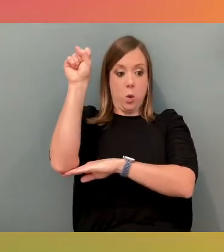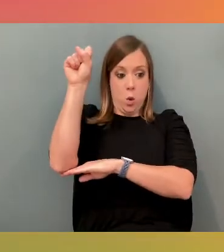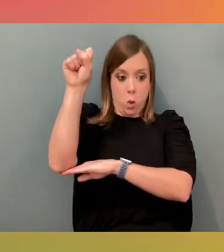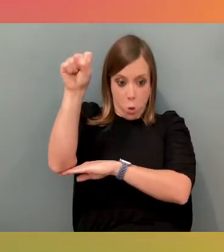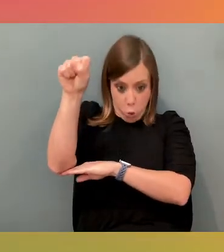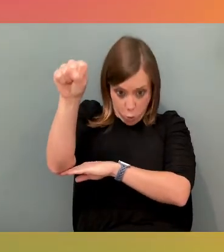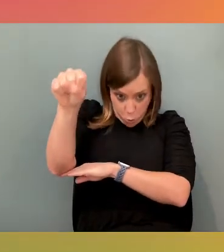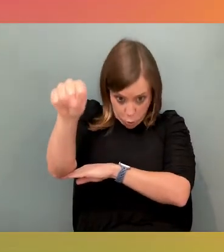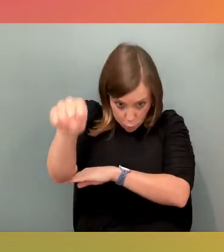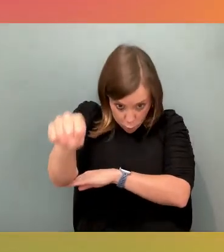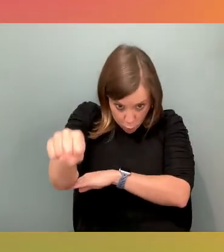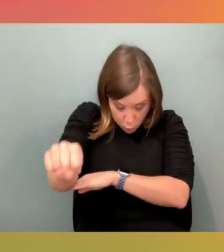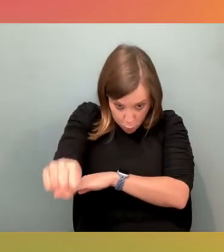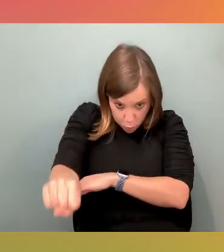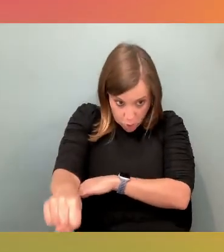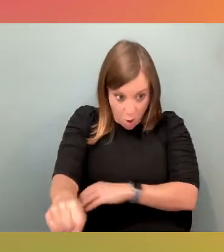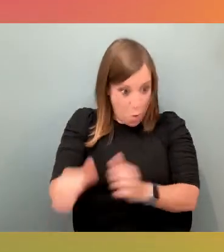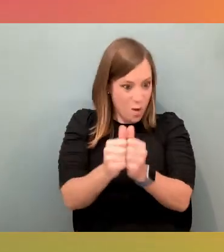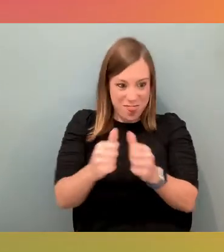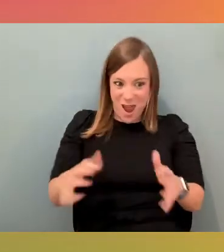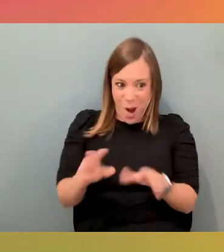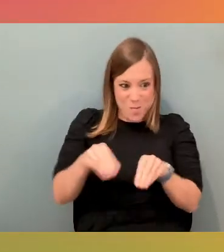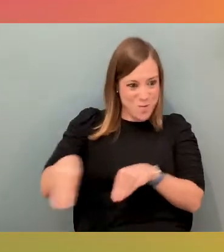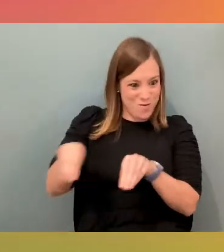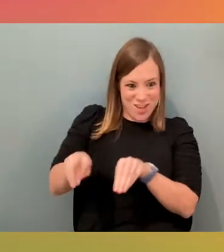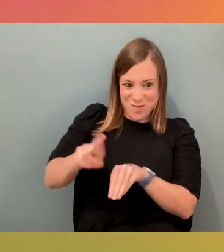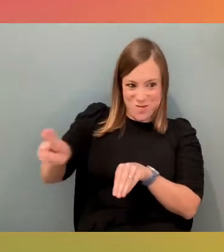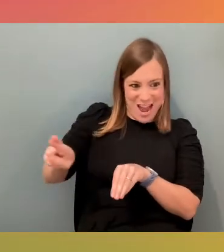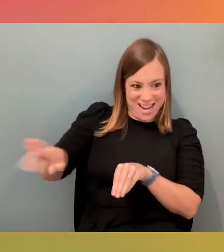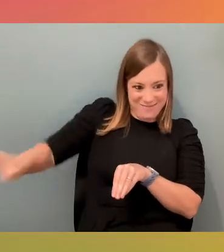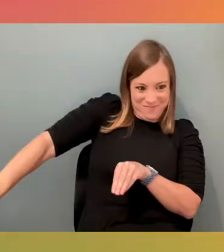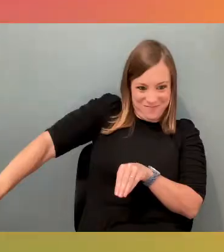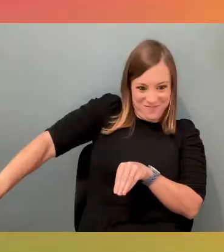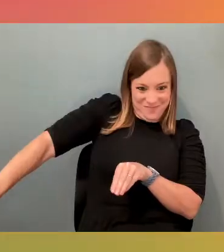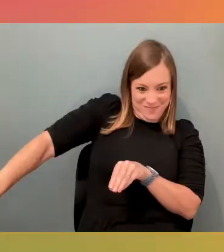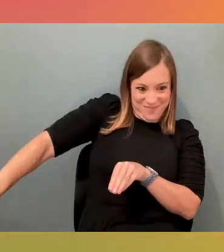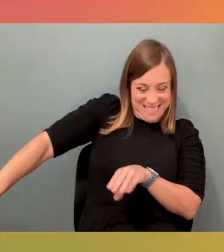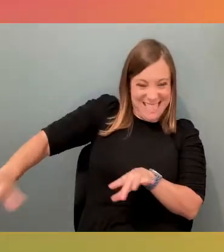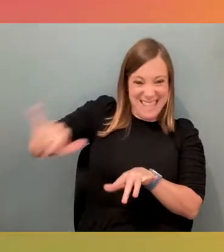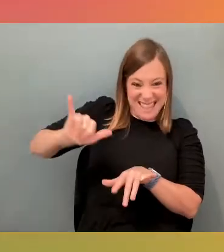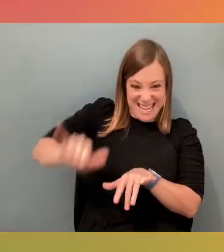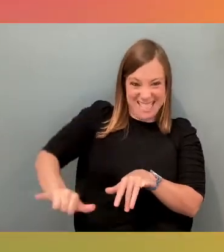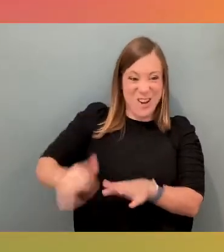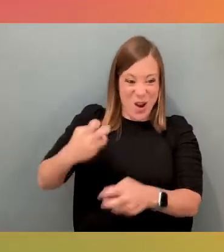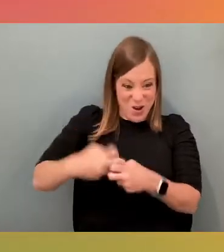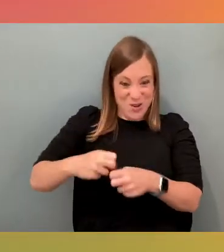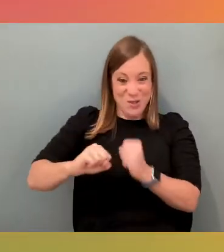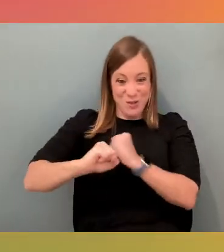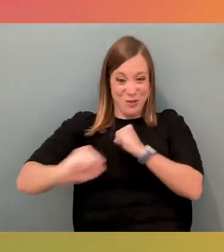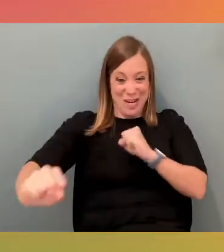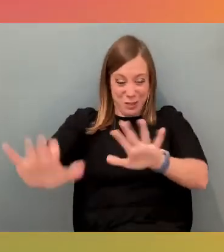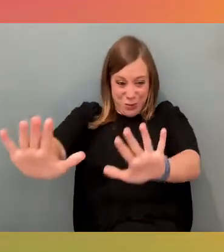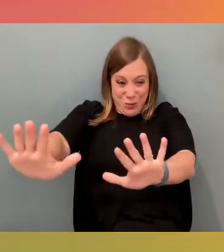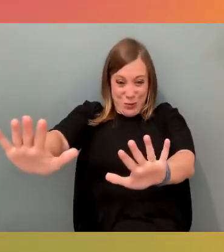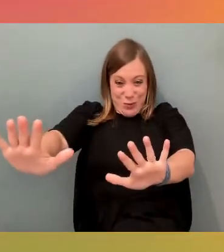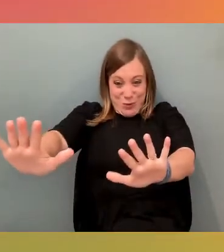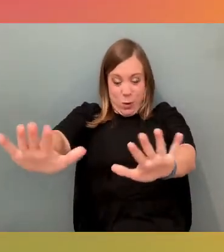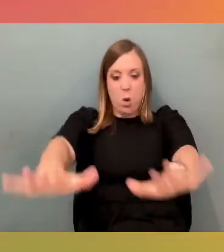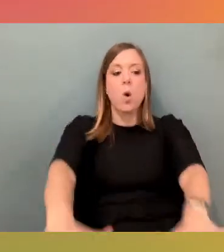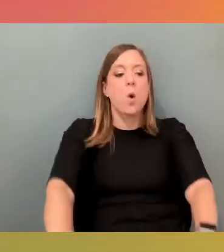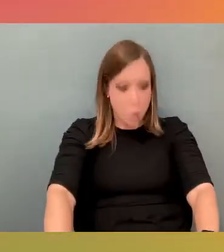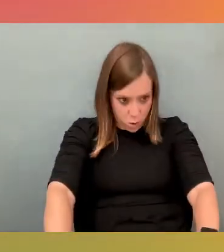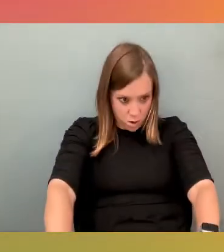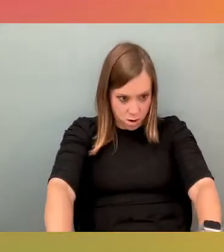is to actively stretch for 3, 2, 1. Plant your hands, and in one fluid